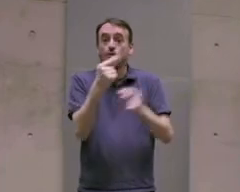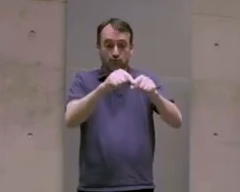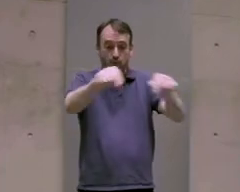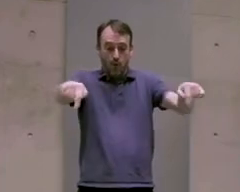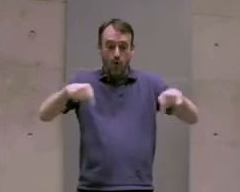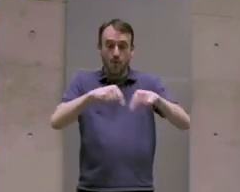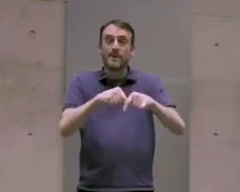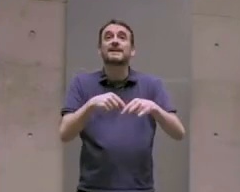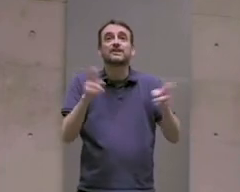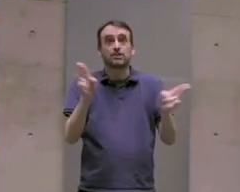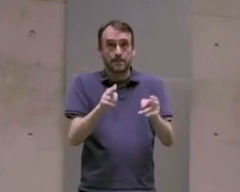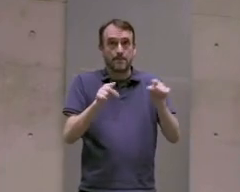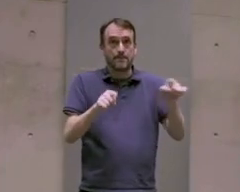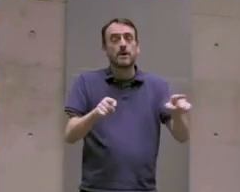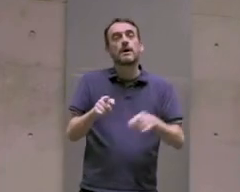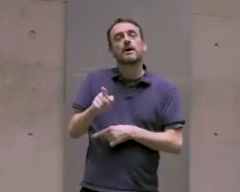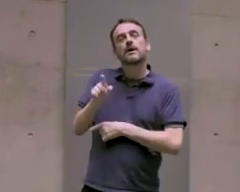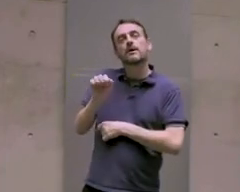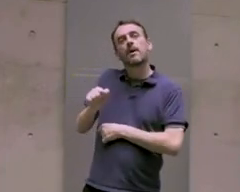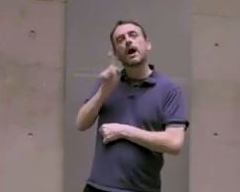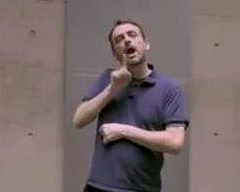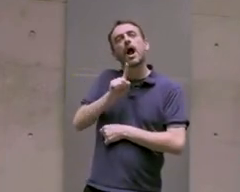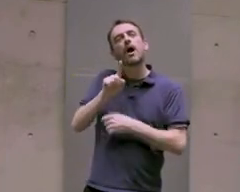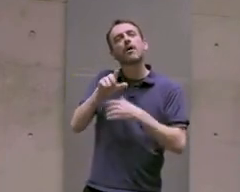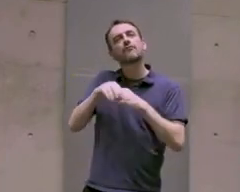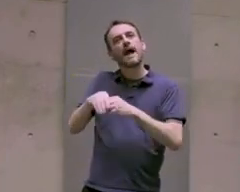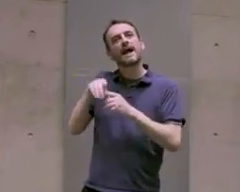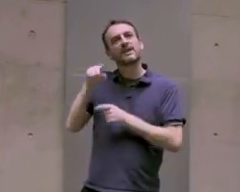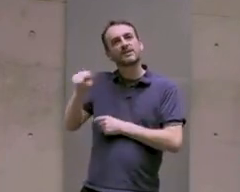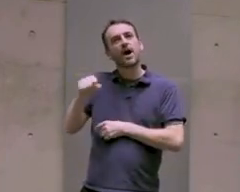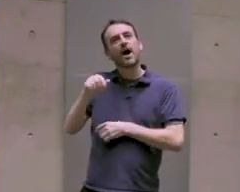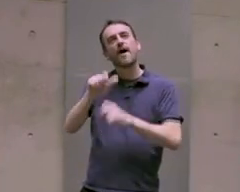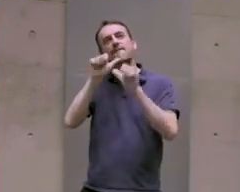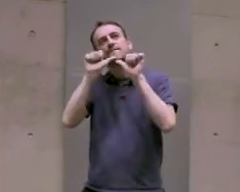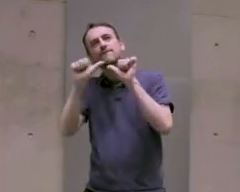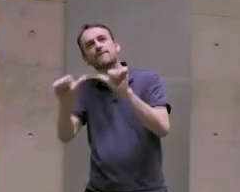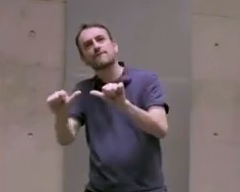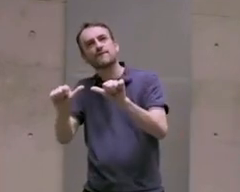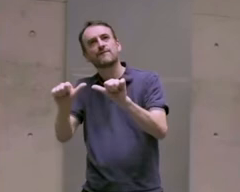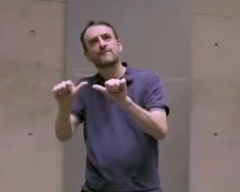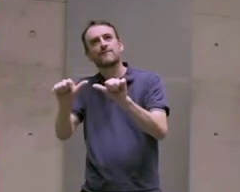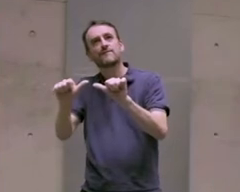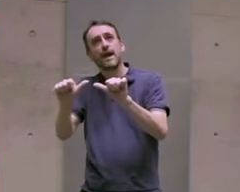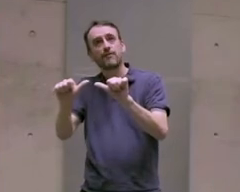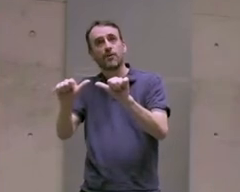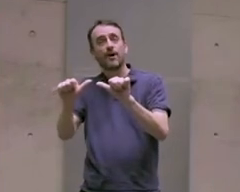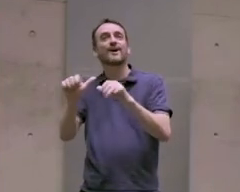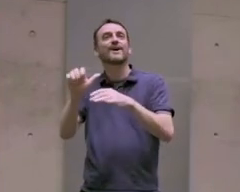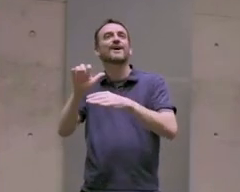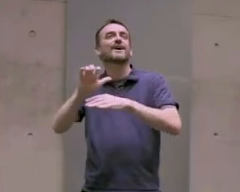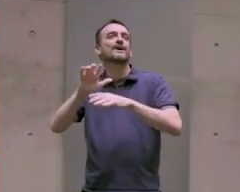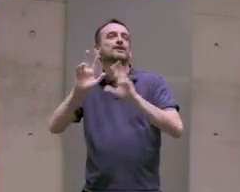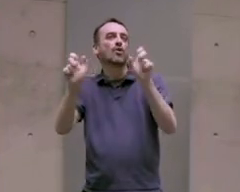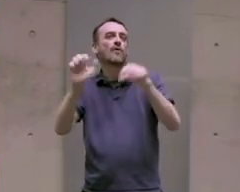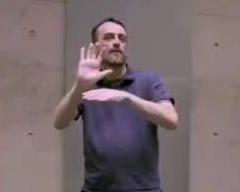my girlfriend she describes my favorite genre of film as men in a room talking.